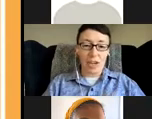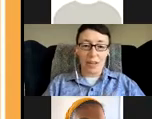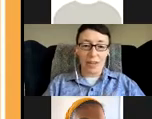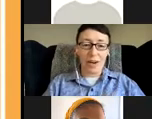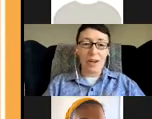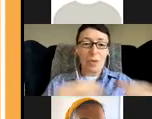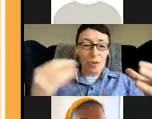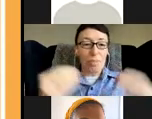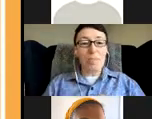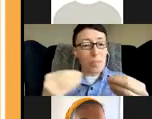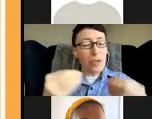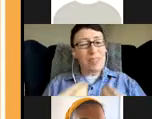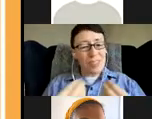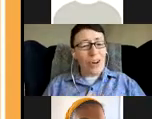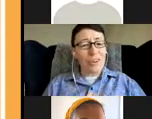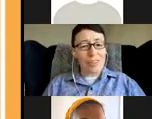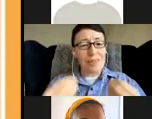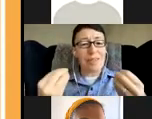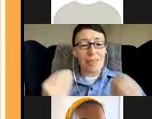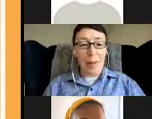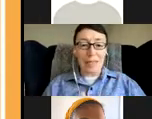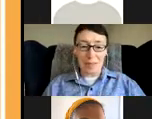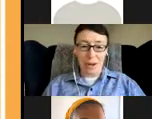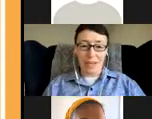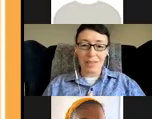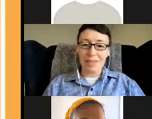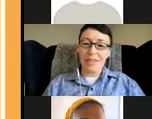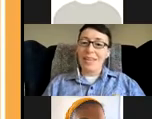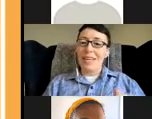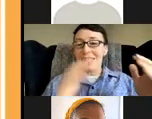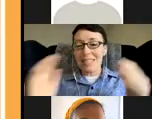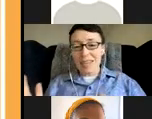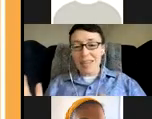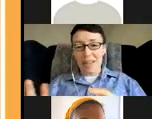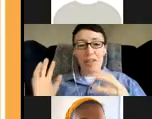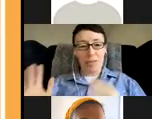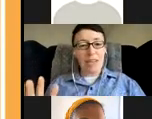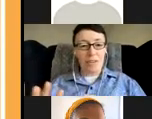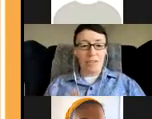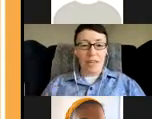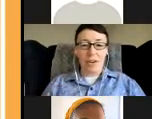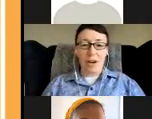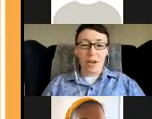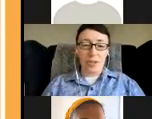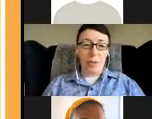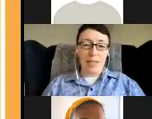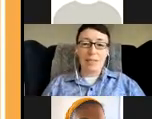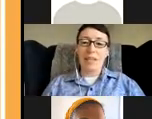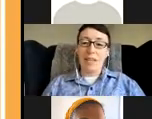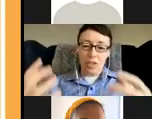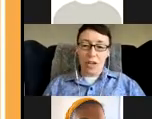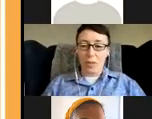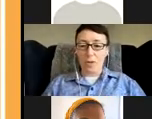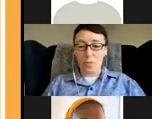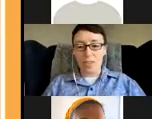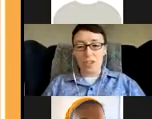to childcare, which puts dollars in families' pockets. Instead of that, 3 years later, Congress passed